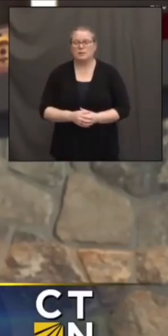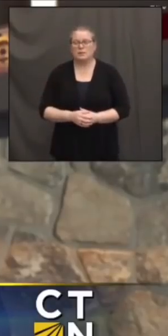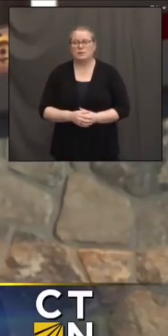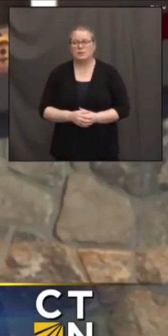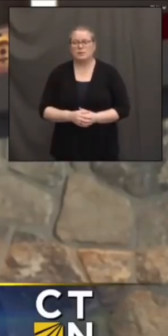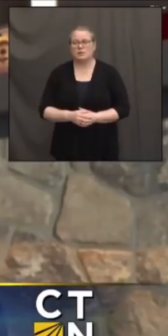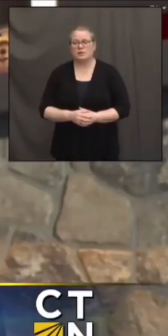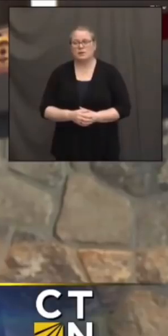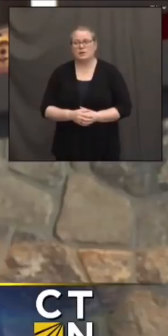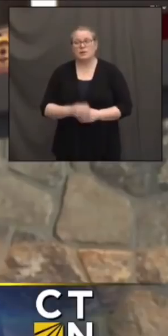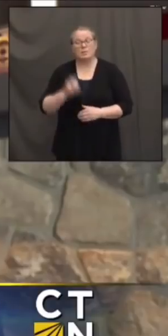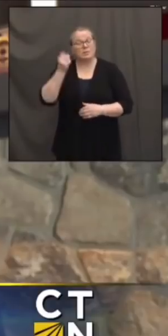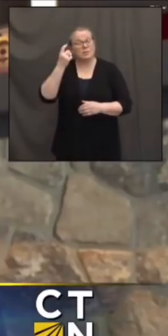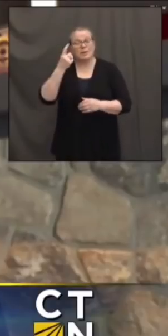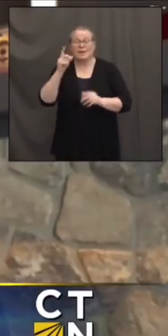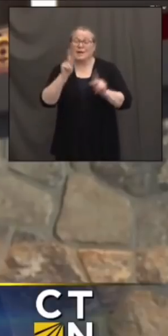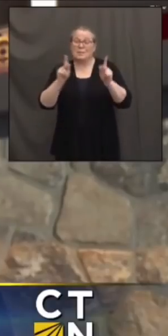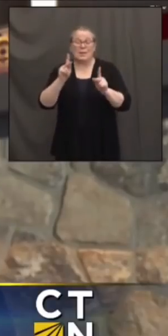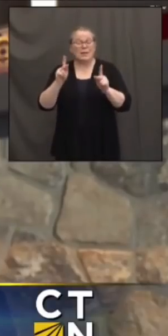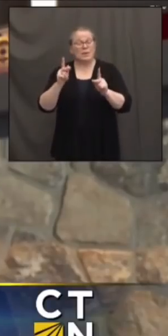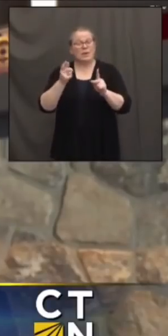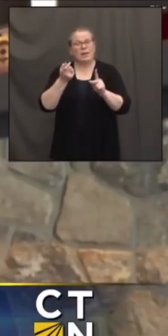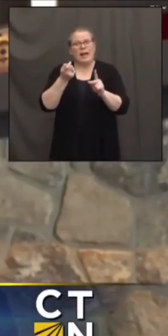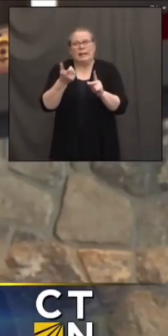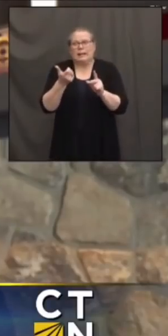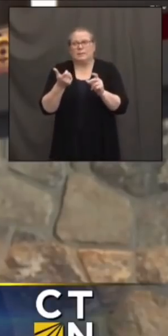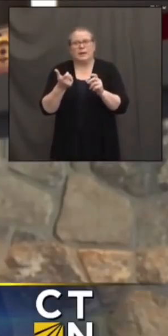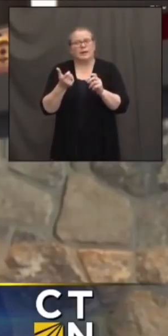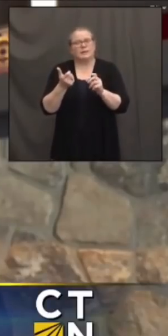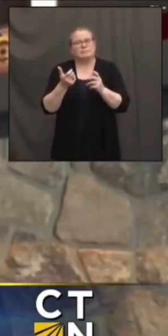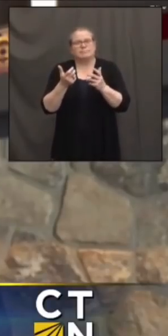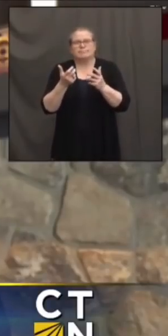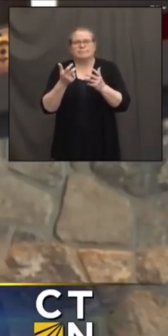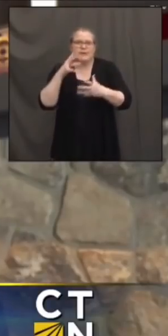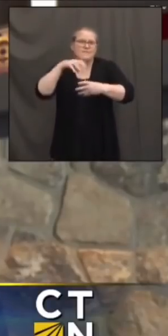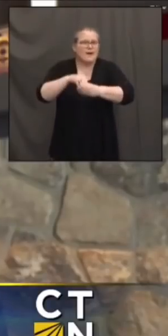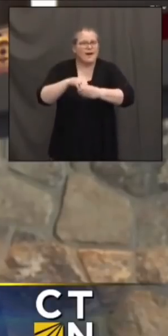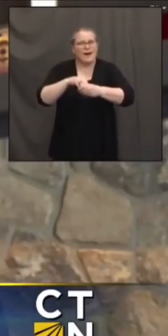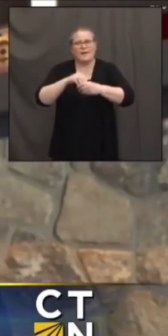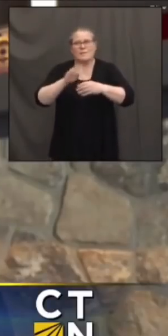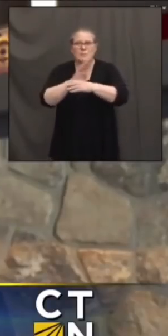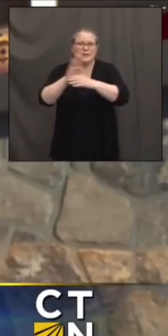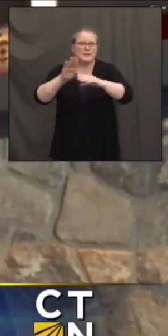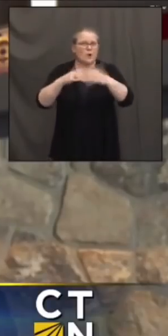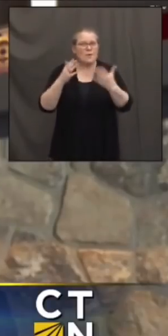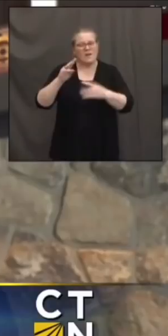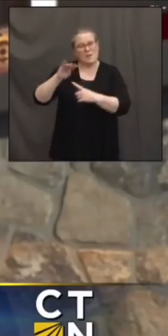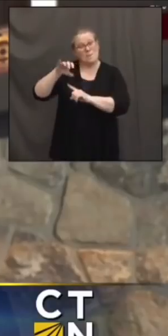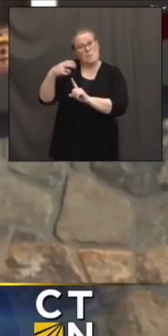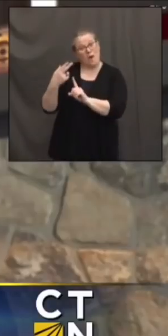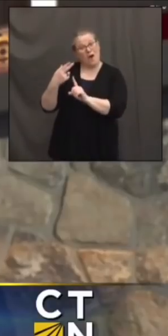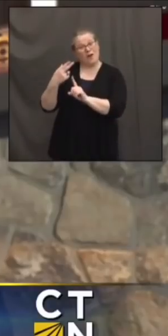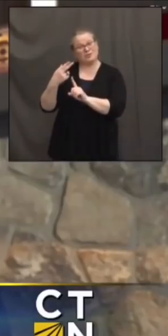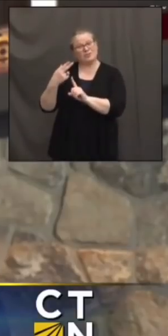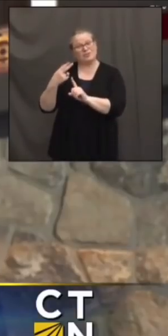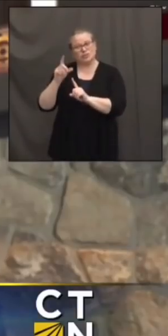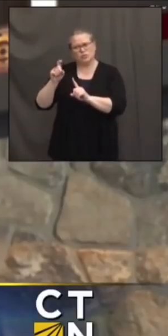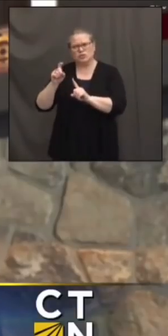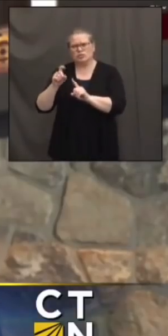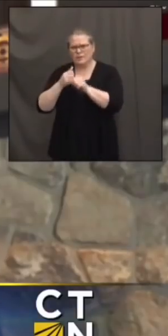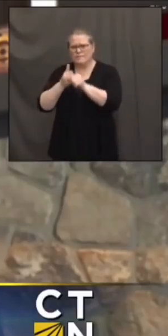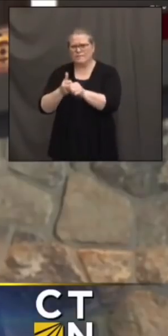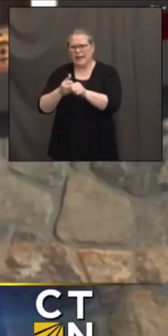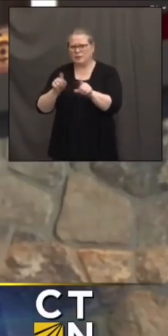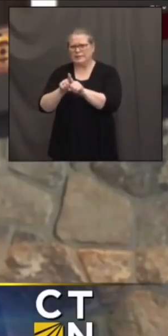re-engaged in activity a little too early. March was really a month when we needed to continue to do what we were doing in February, and we started to go out more and we started